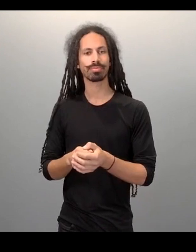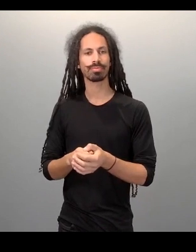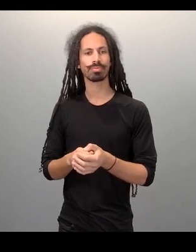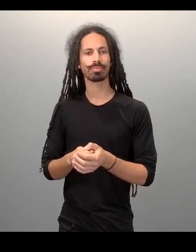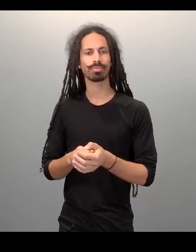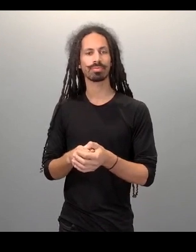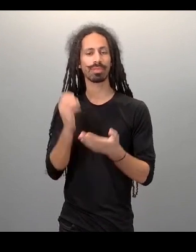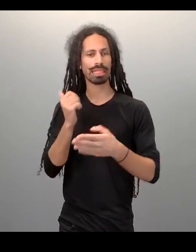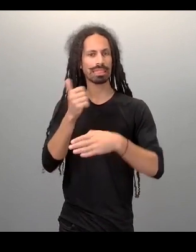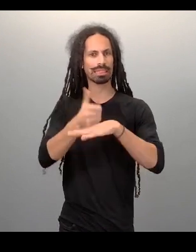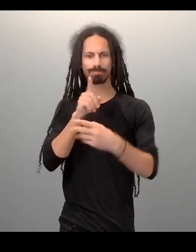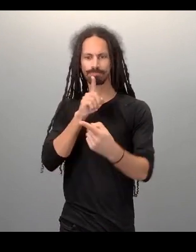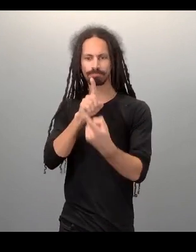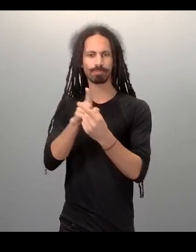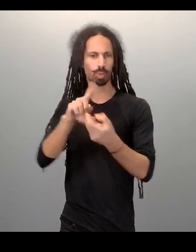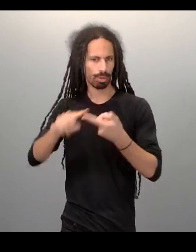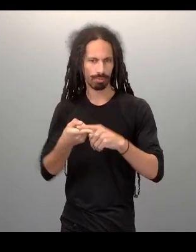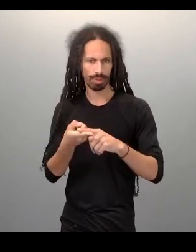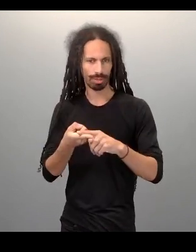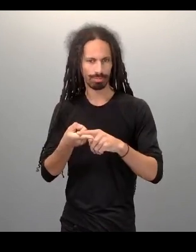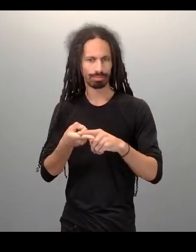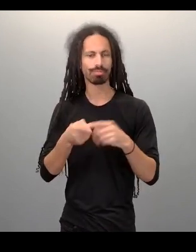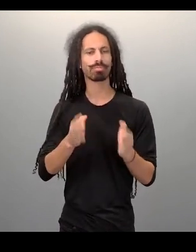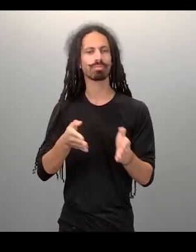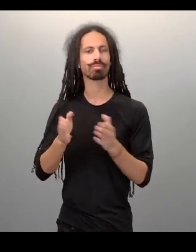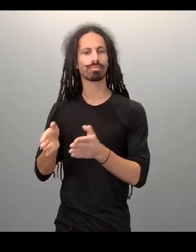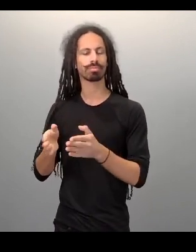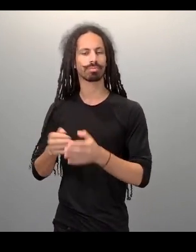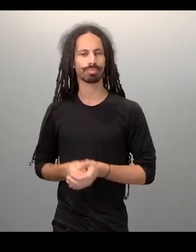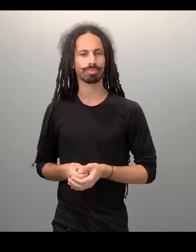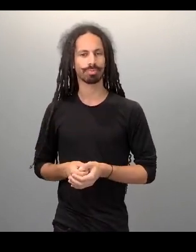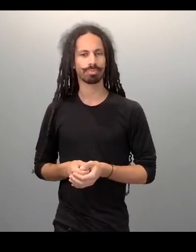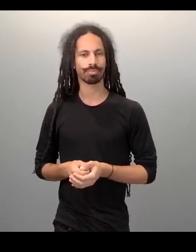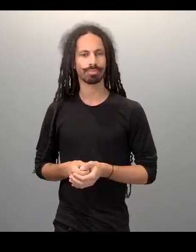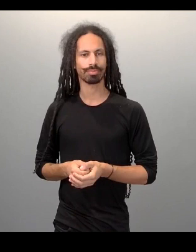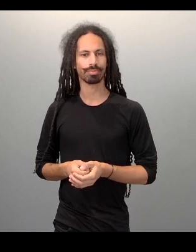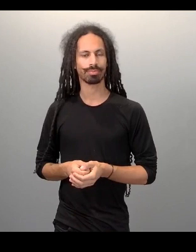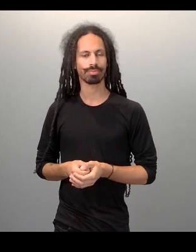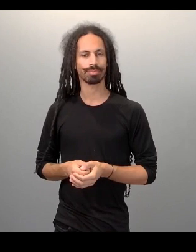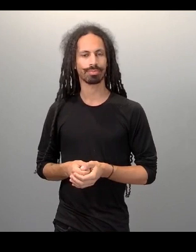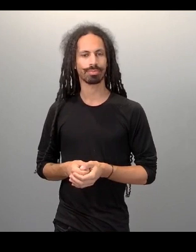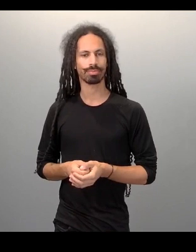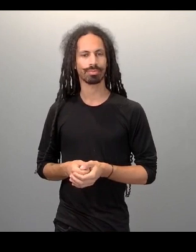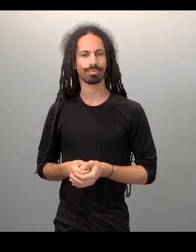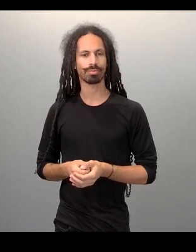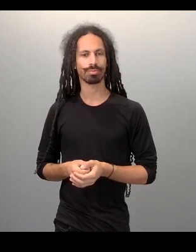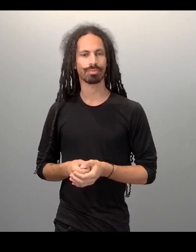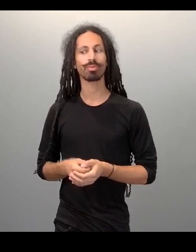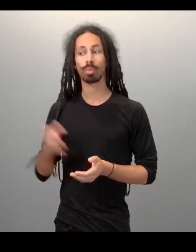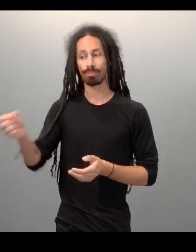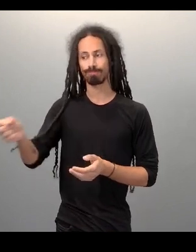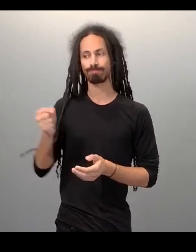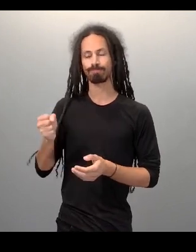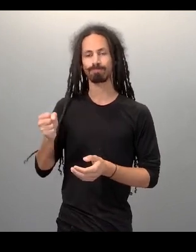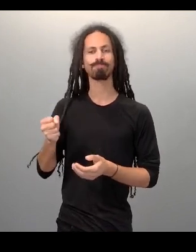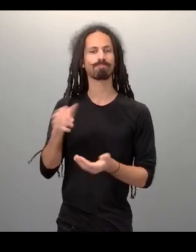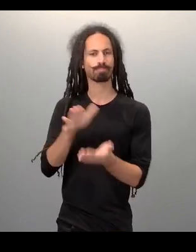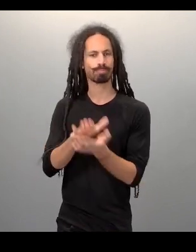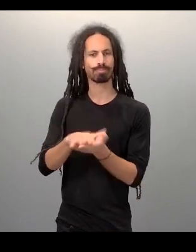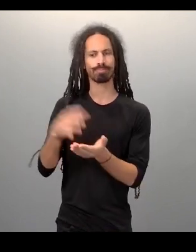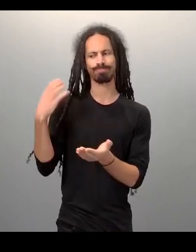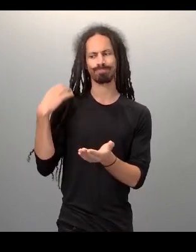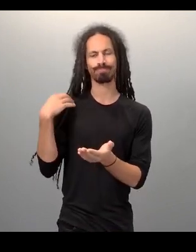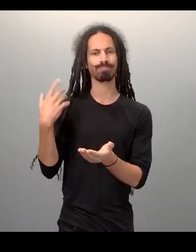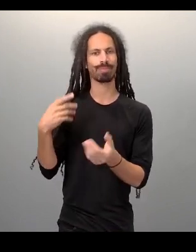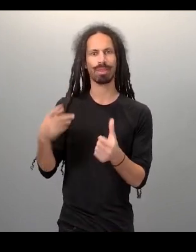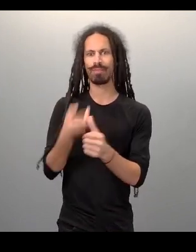date with a friend. Situation D, you've been assigned an academic coach and need to reach out to set